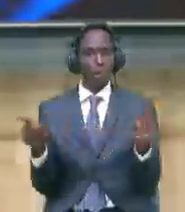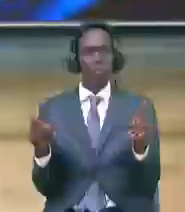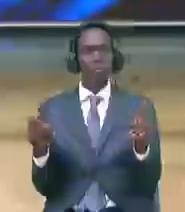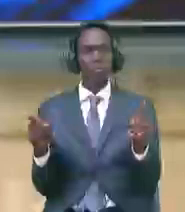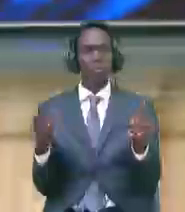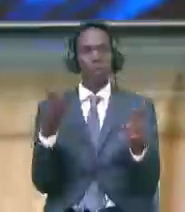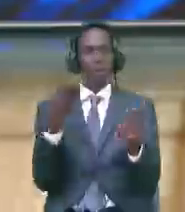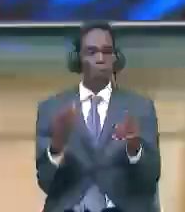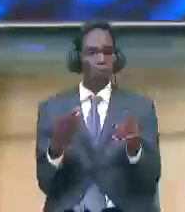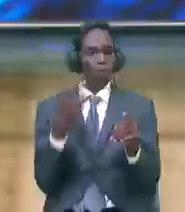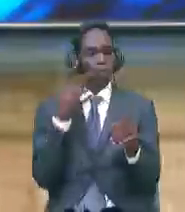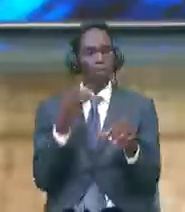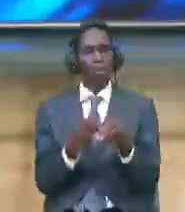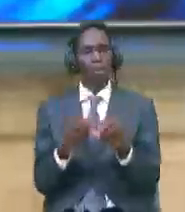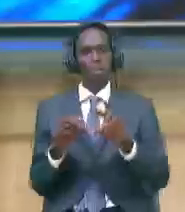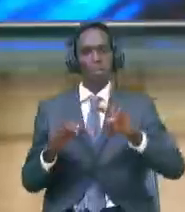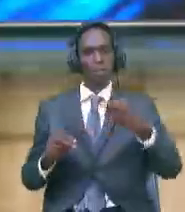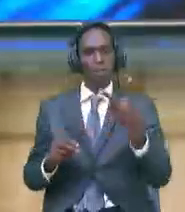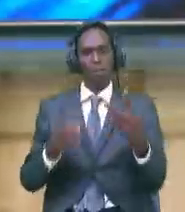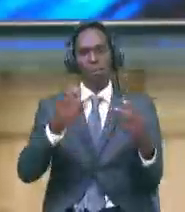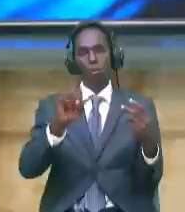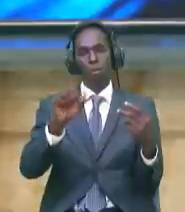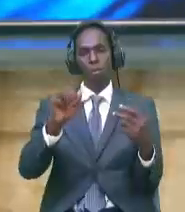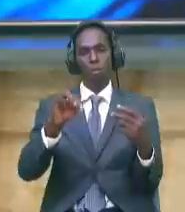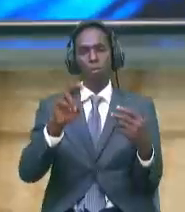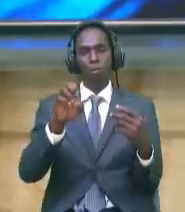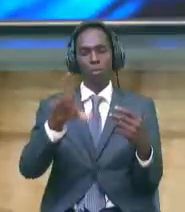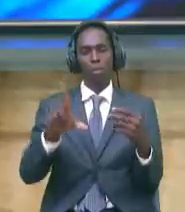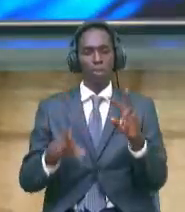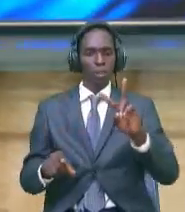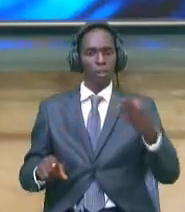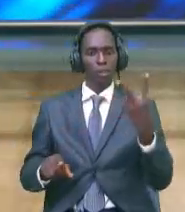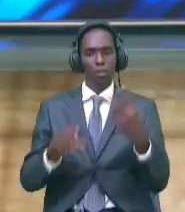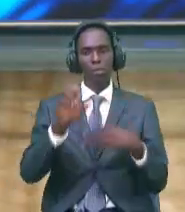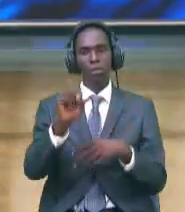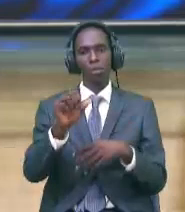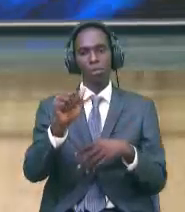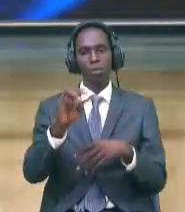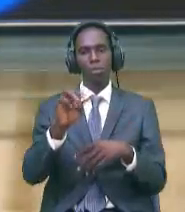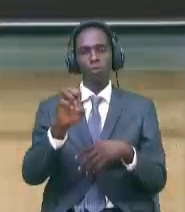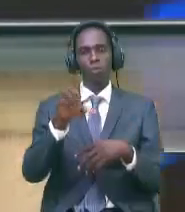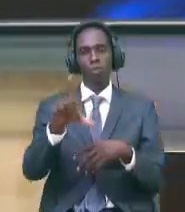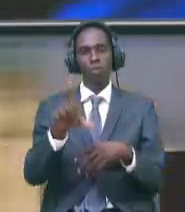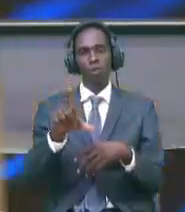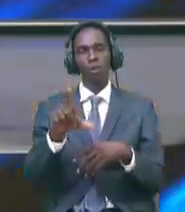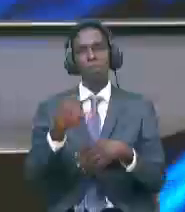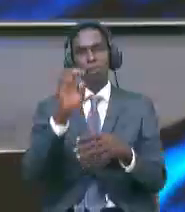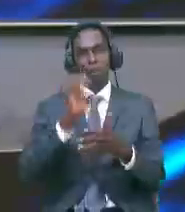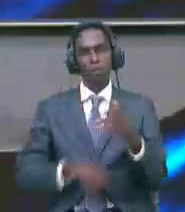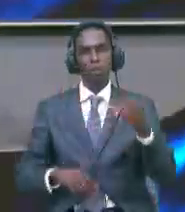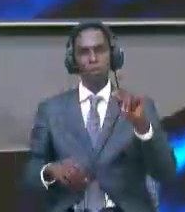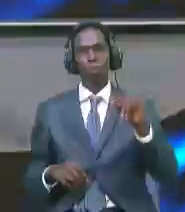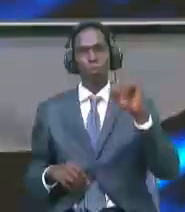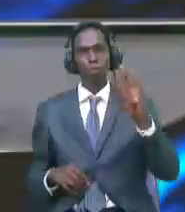something, in 2 Samuel chapter 24 verse 24, 2 Samuel chapter 24,